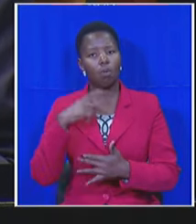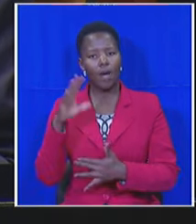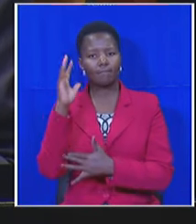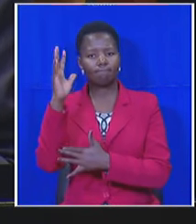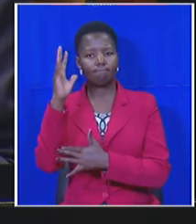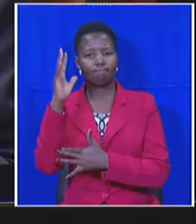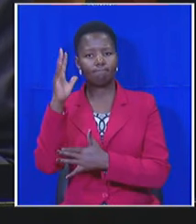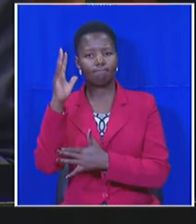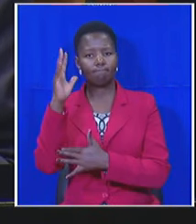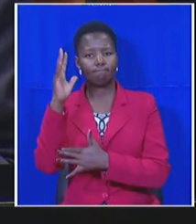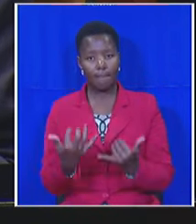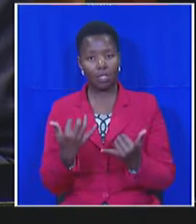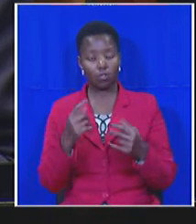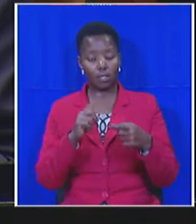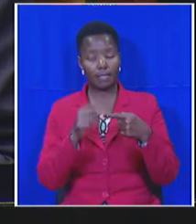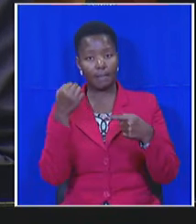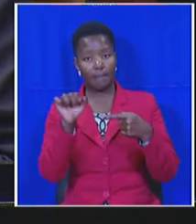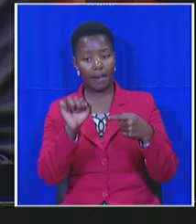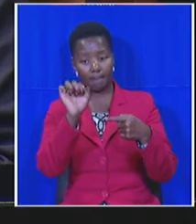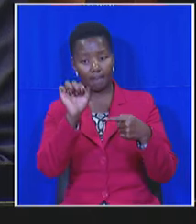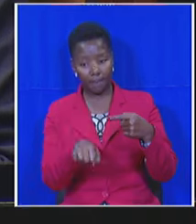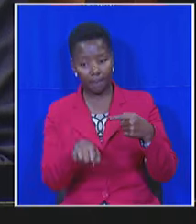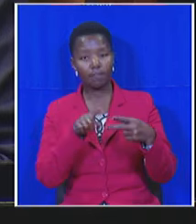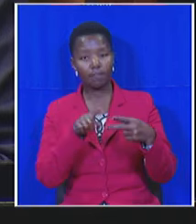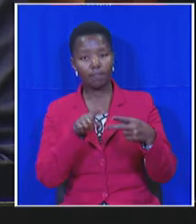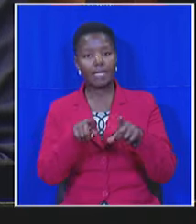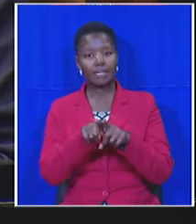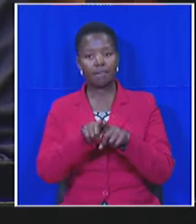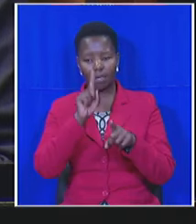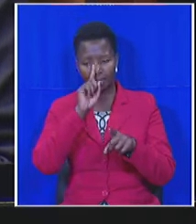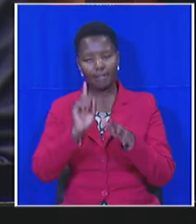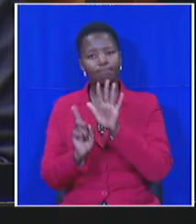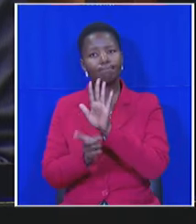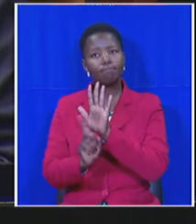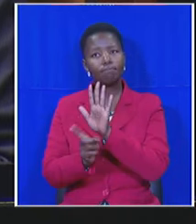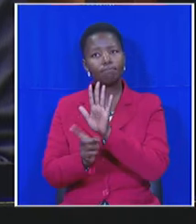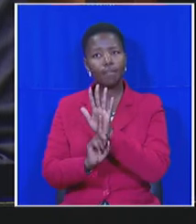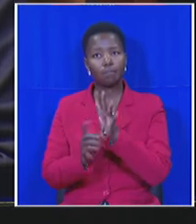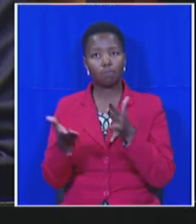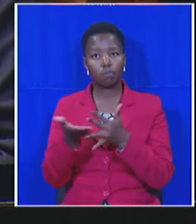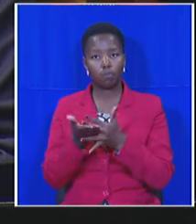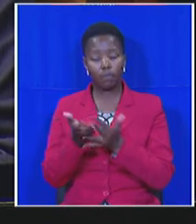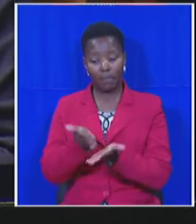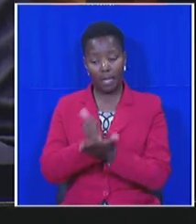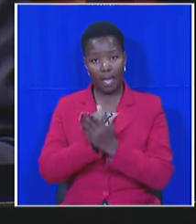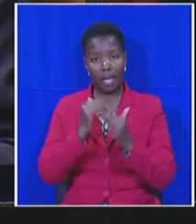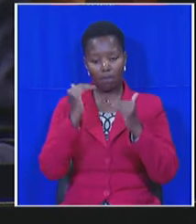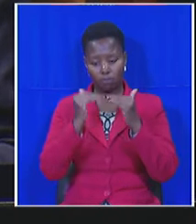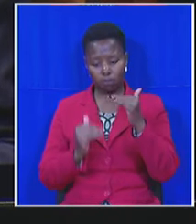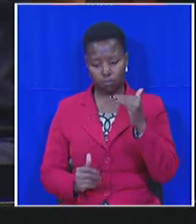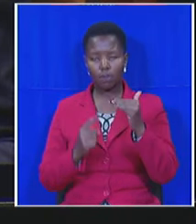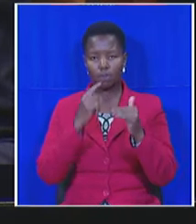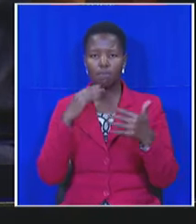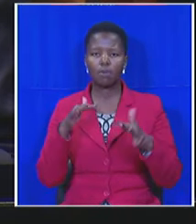which they will record their objections, and on which they intend dividing. This information will greatly assist the process